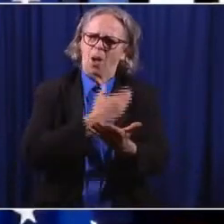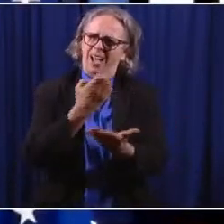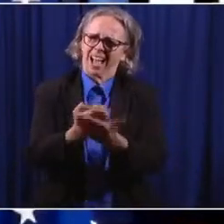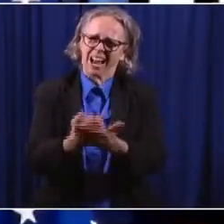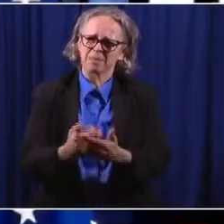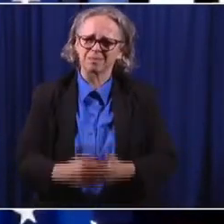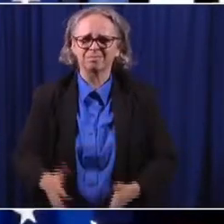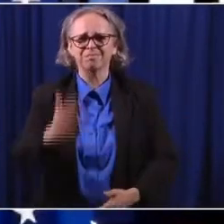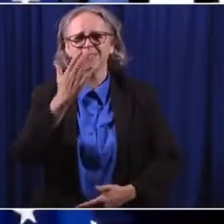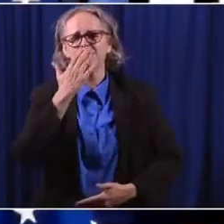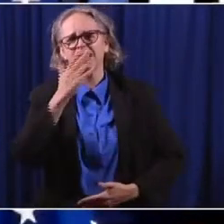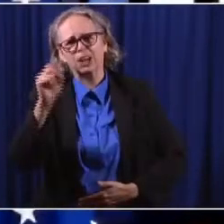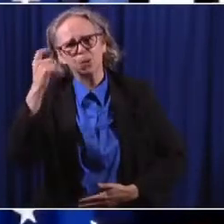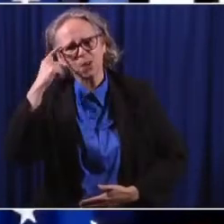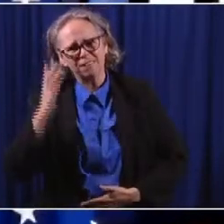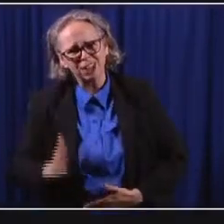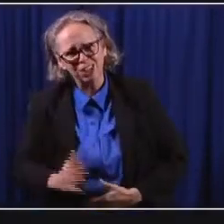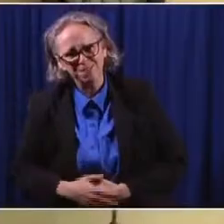Governor.